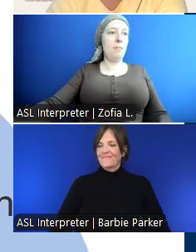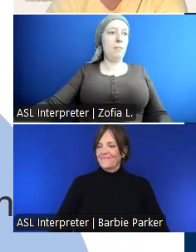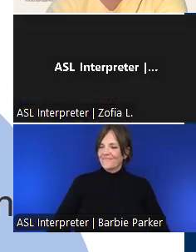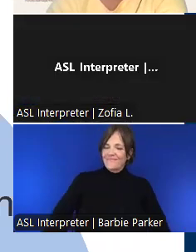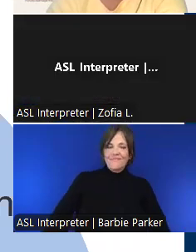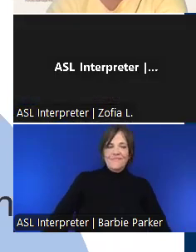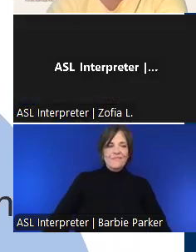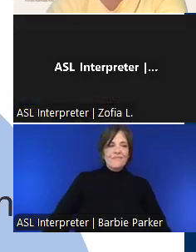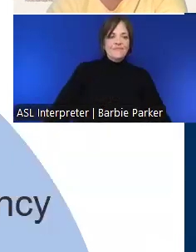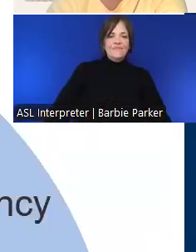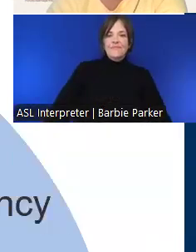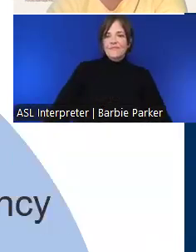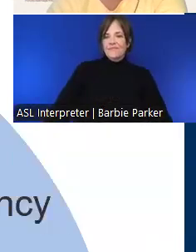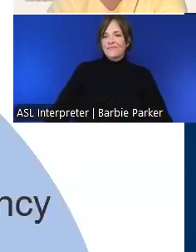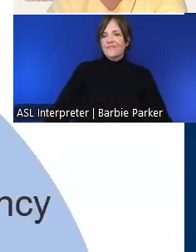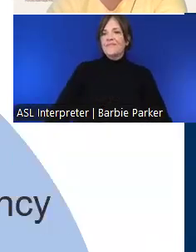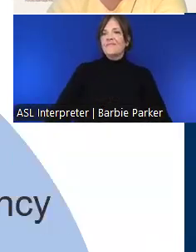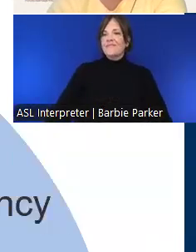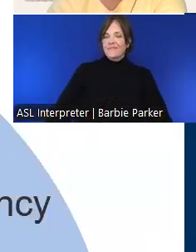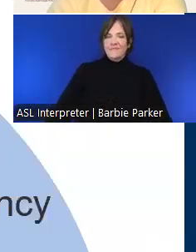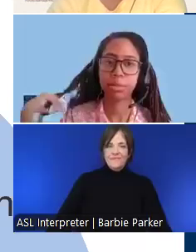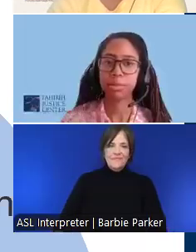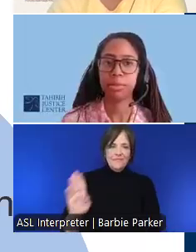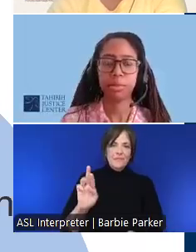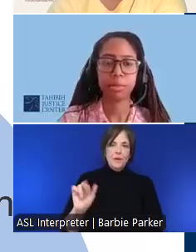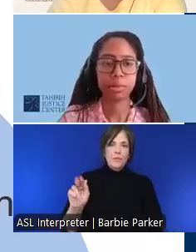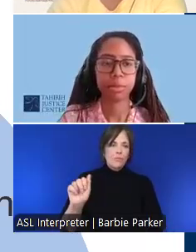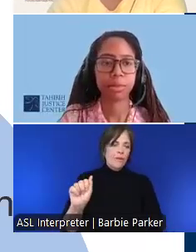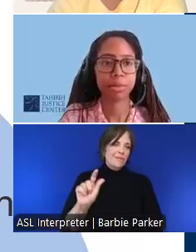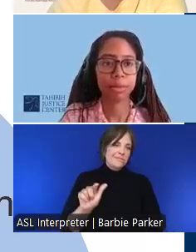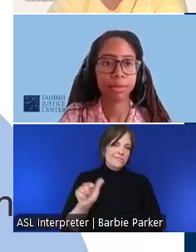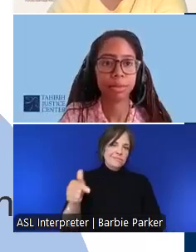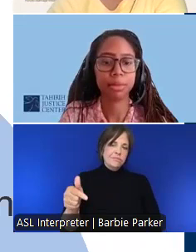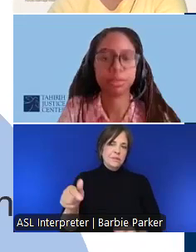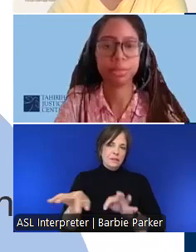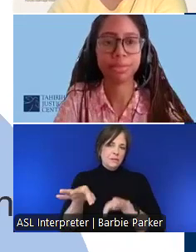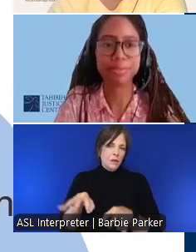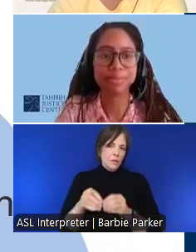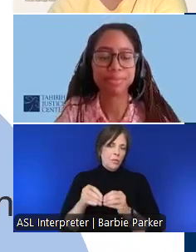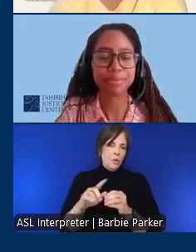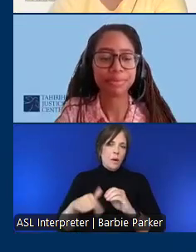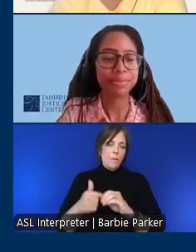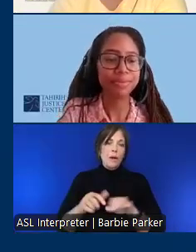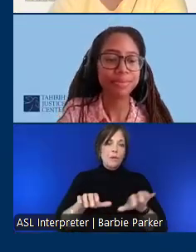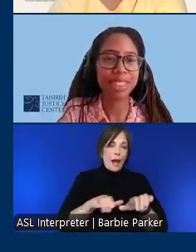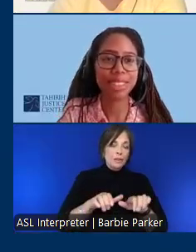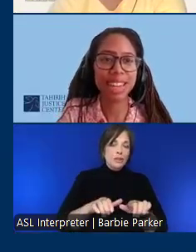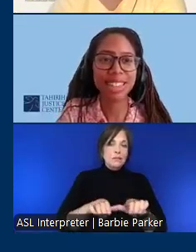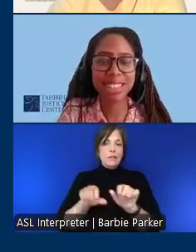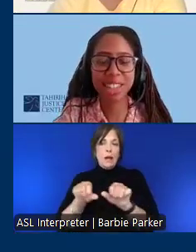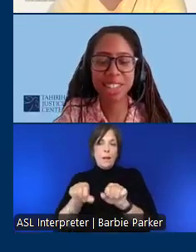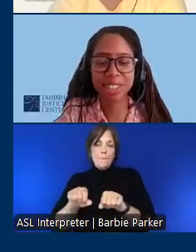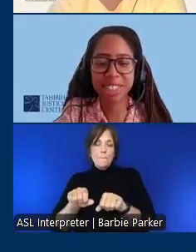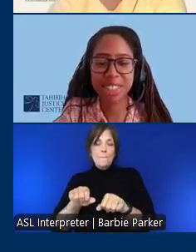Brianna, I'd like to pass it to you to share a bit more about the action, means, and purpose model.